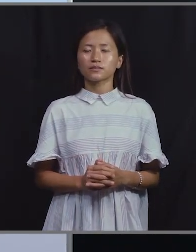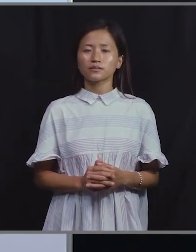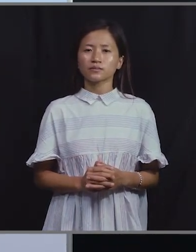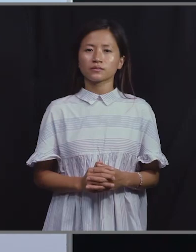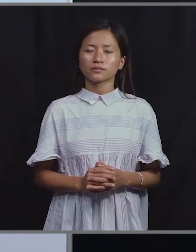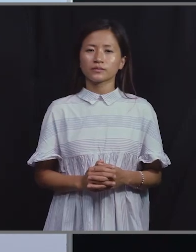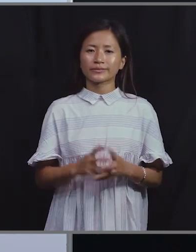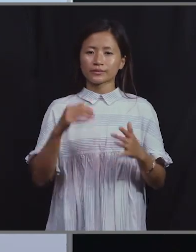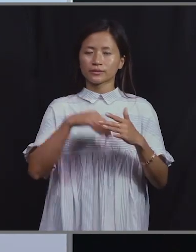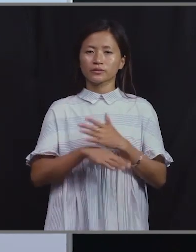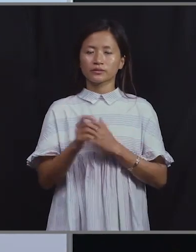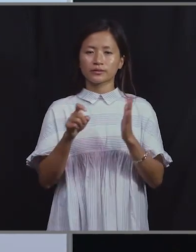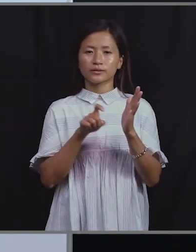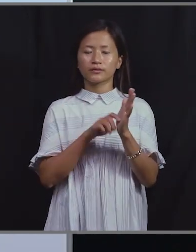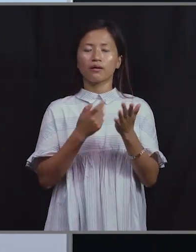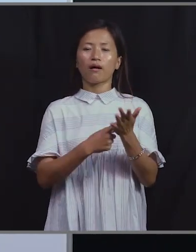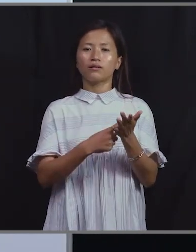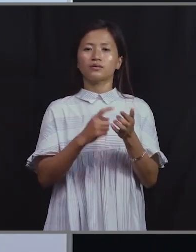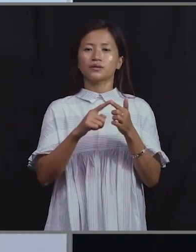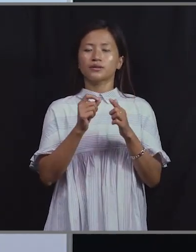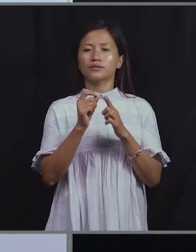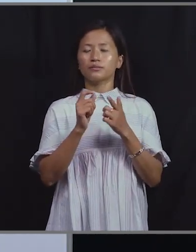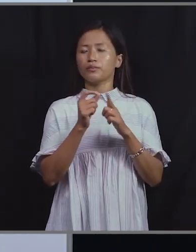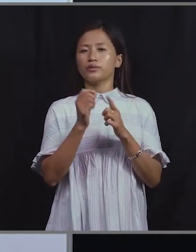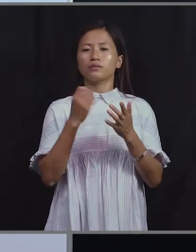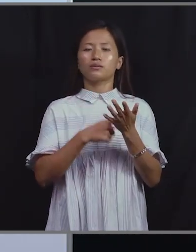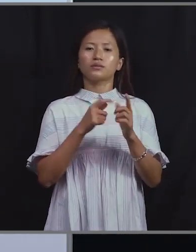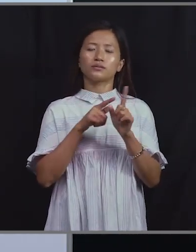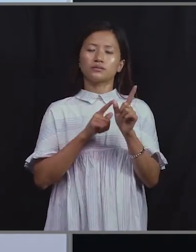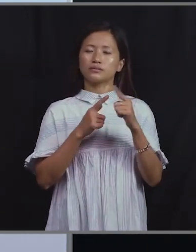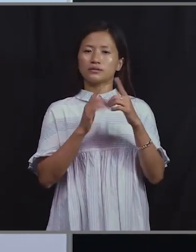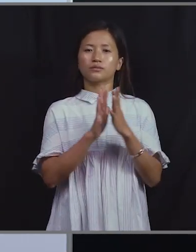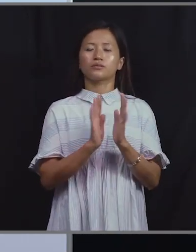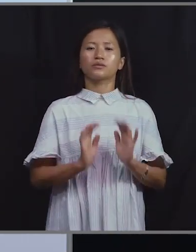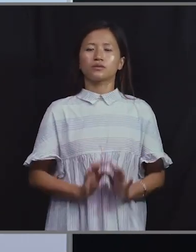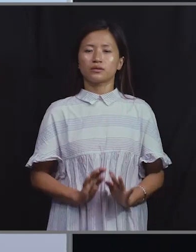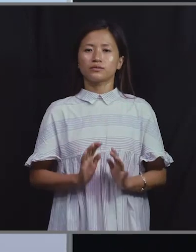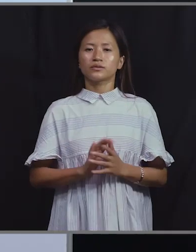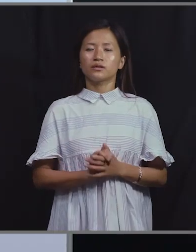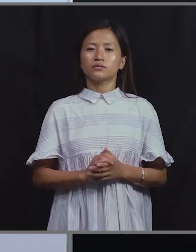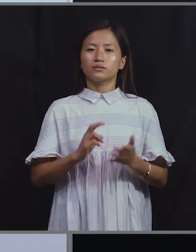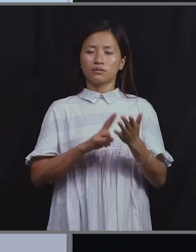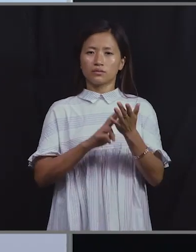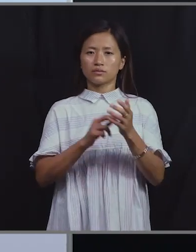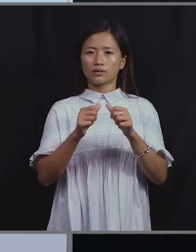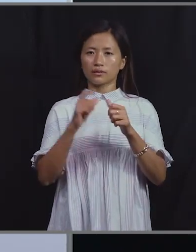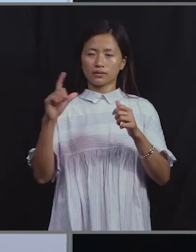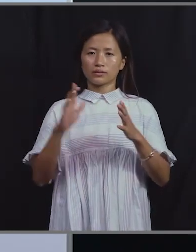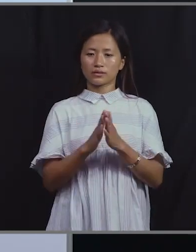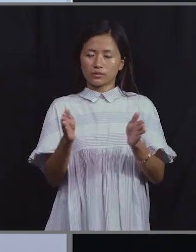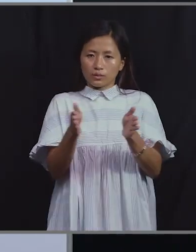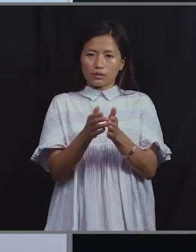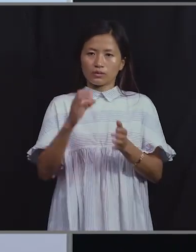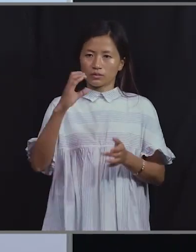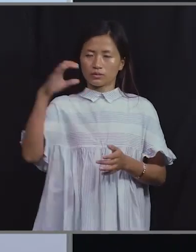Okay, in this report, it says that the non-aligned countries and the smaller countries from